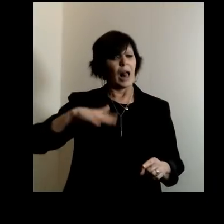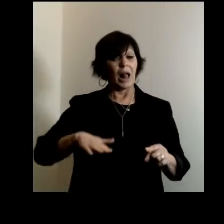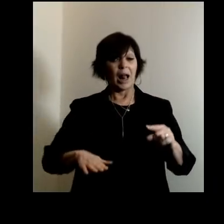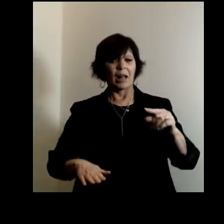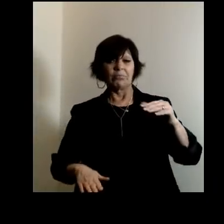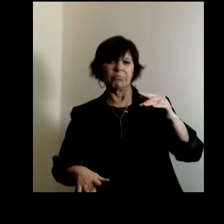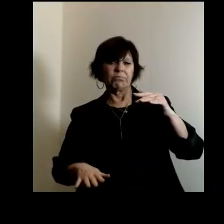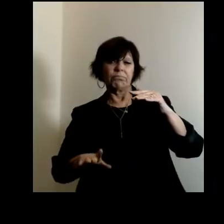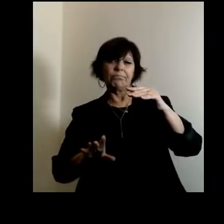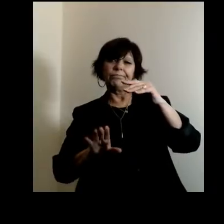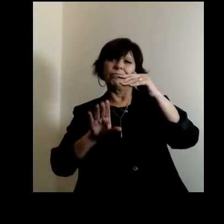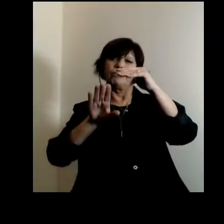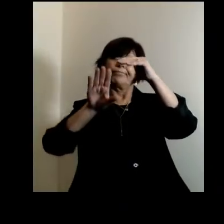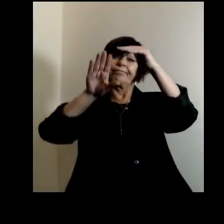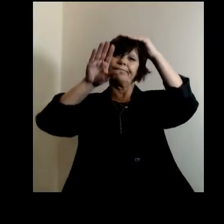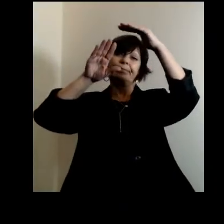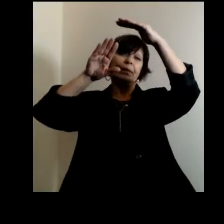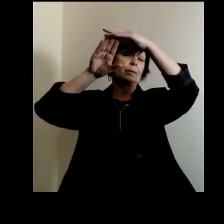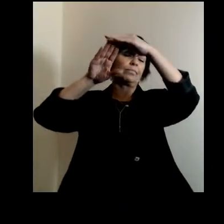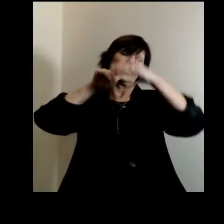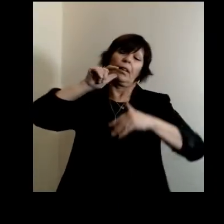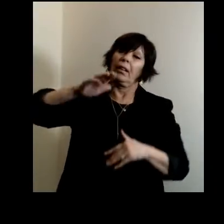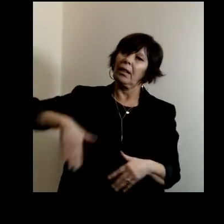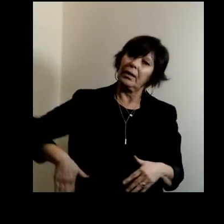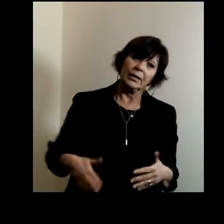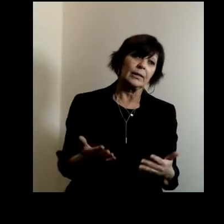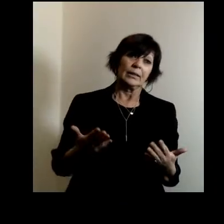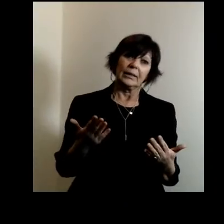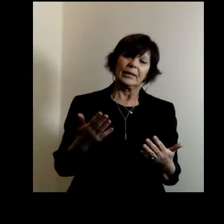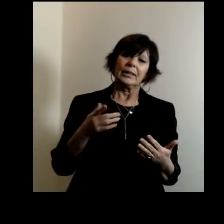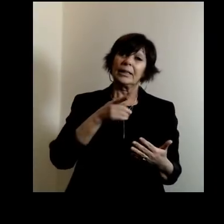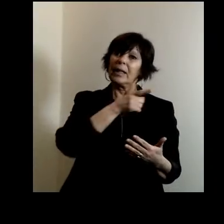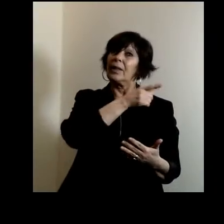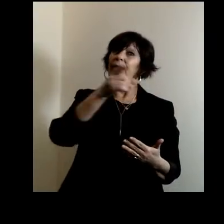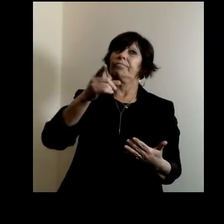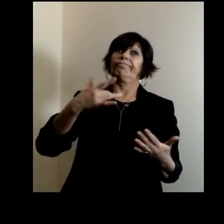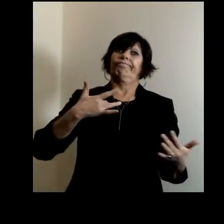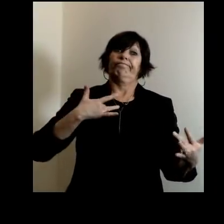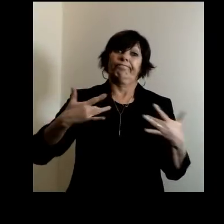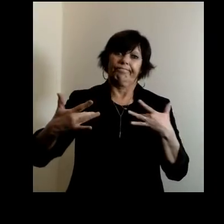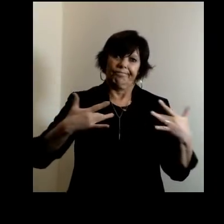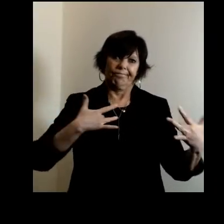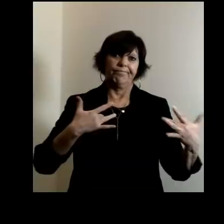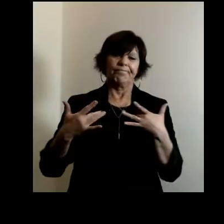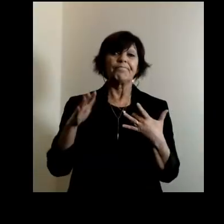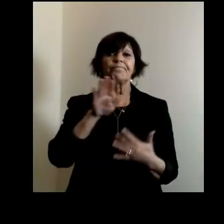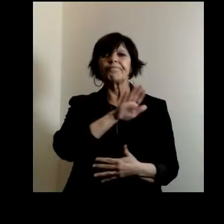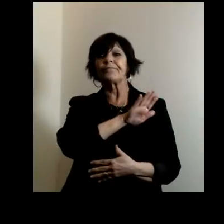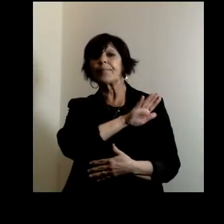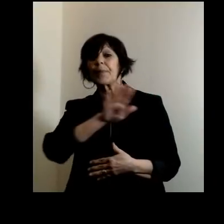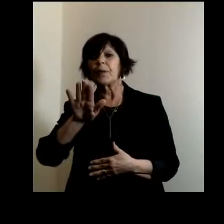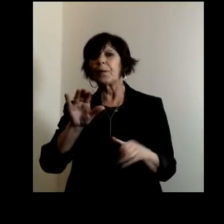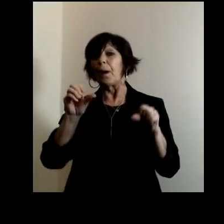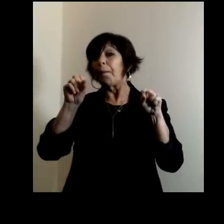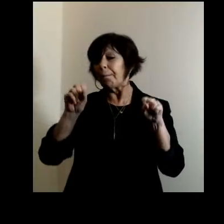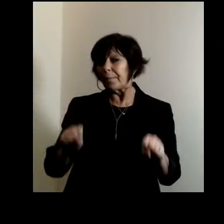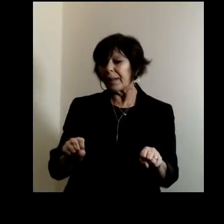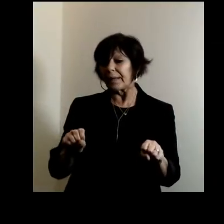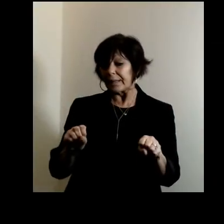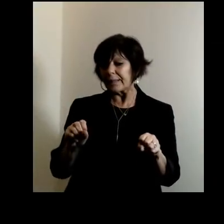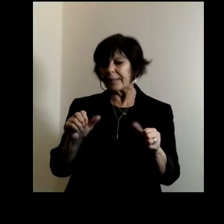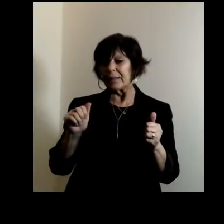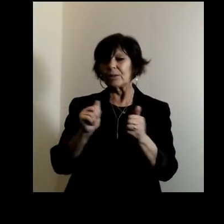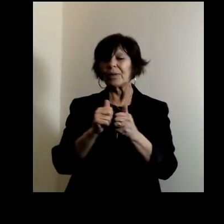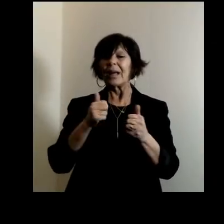be some time before we see a peak in hospitalizations, and they are very worried about their full capacity, not just with regards